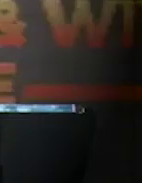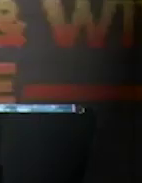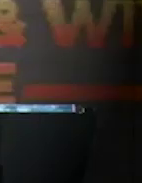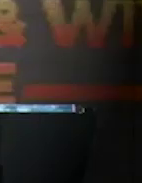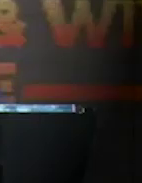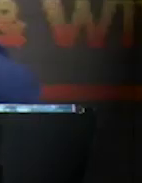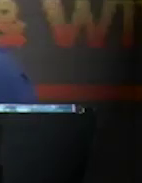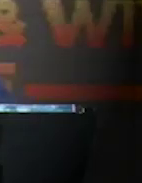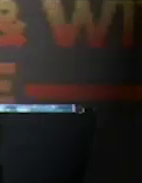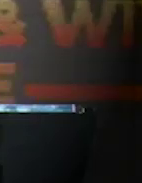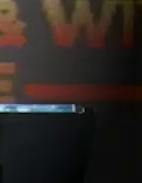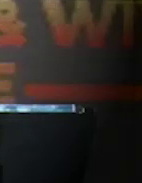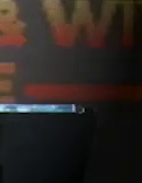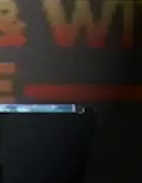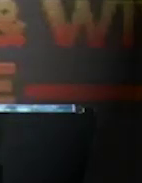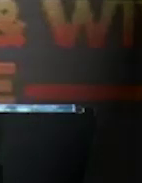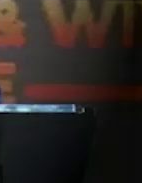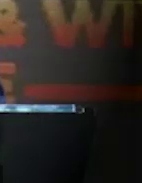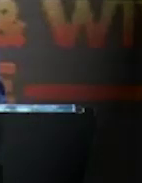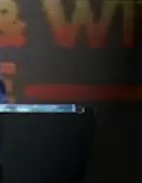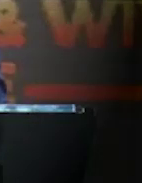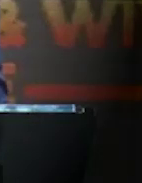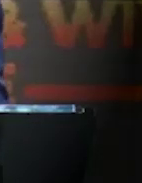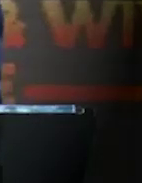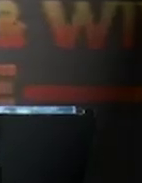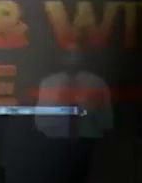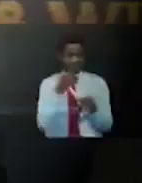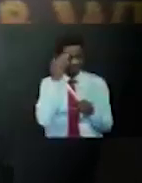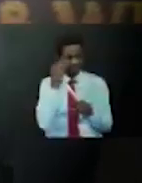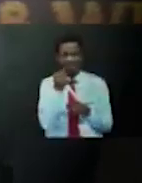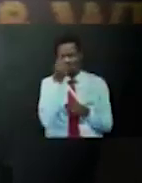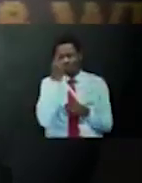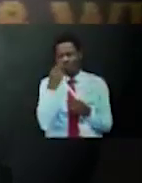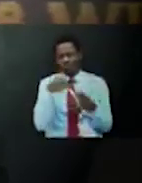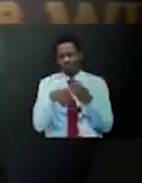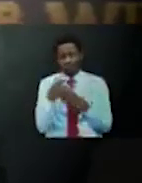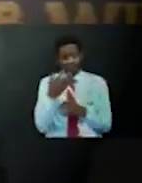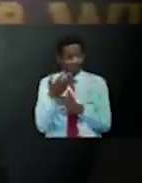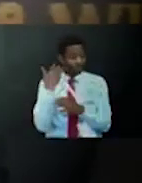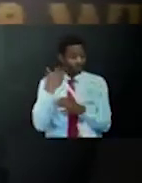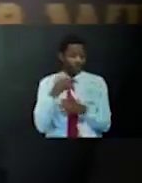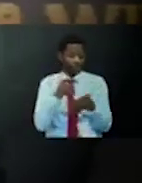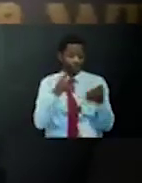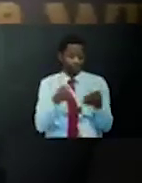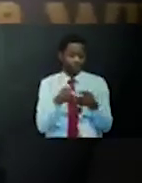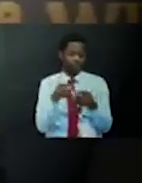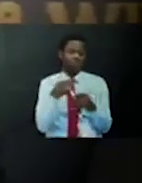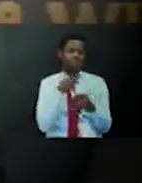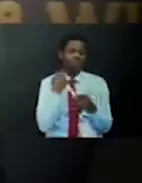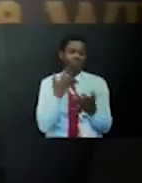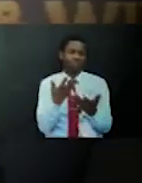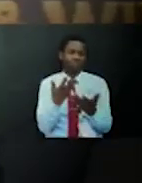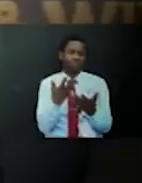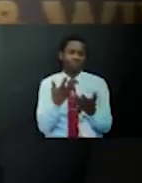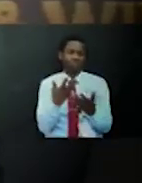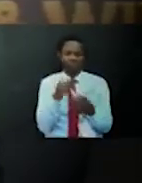head, I understood this very well. Because when I was a district pastor, I was not too far from where the